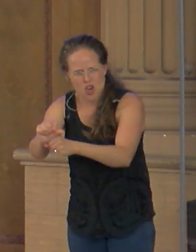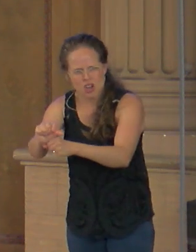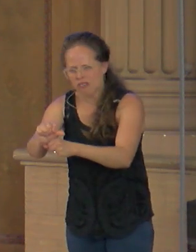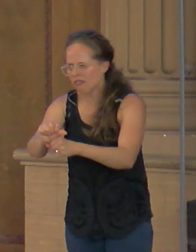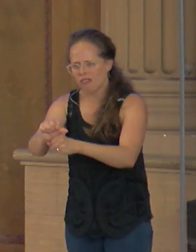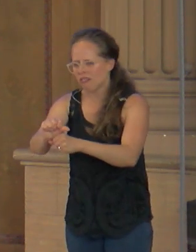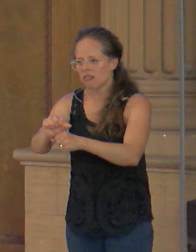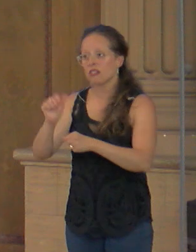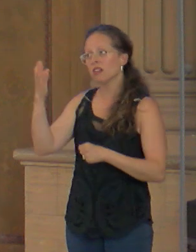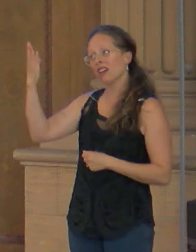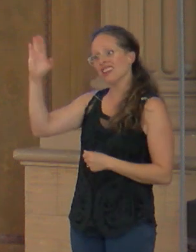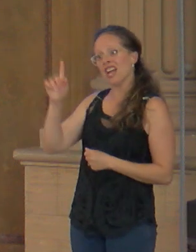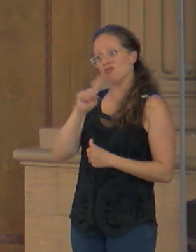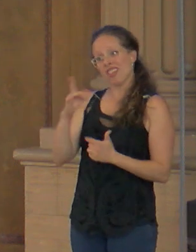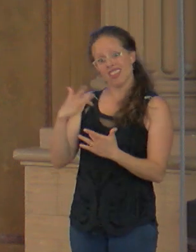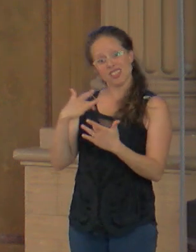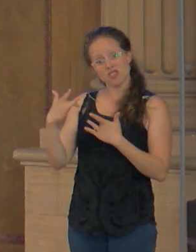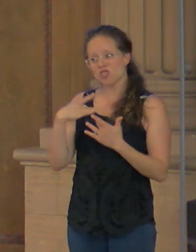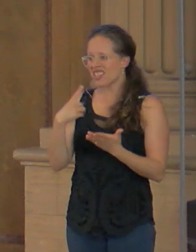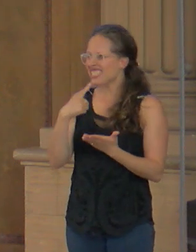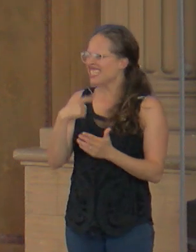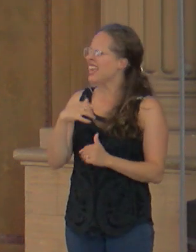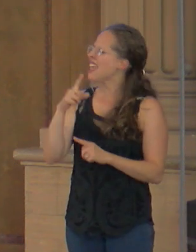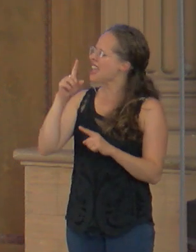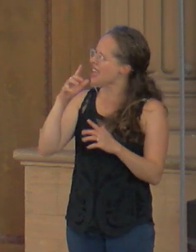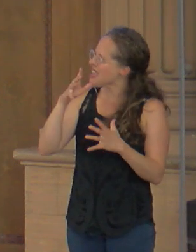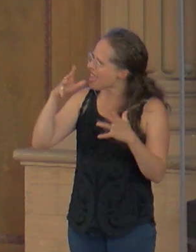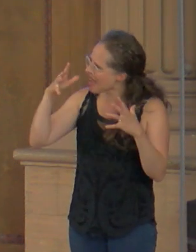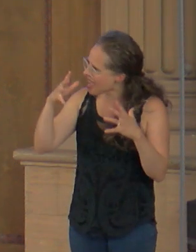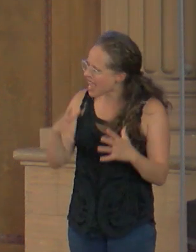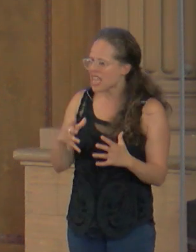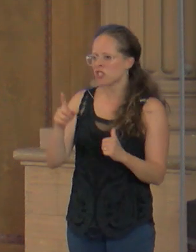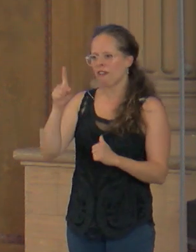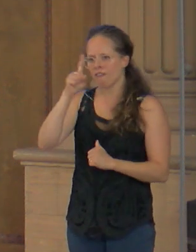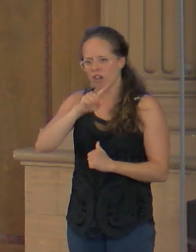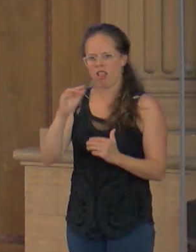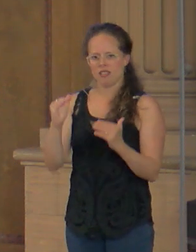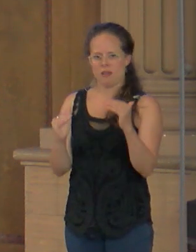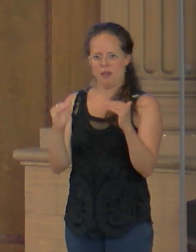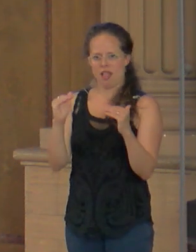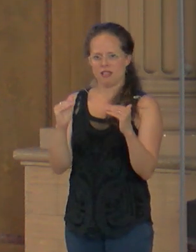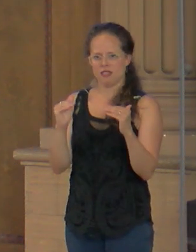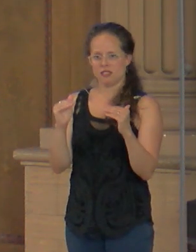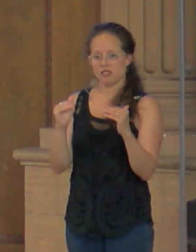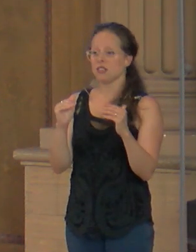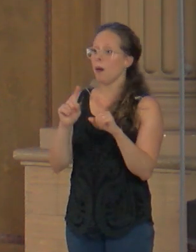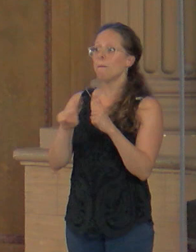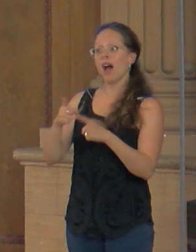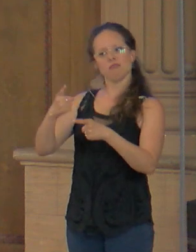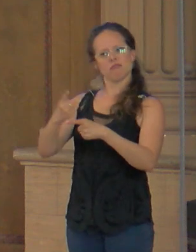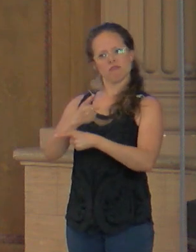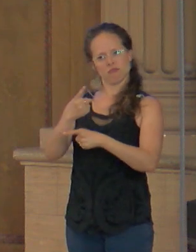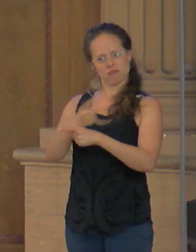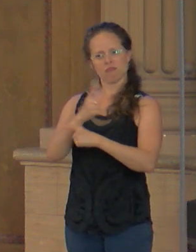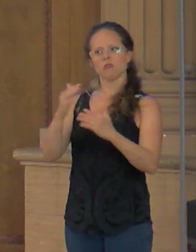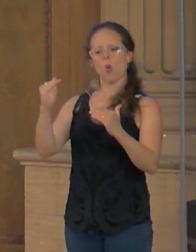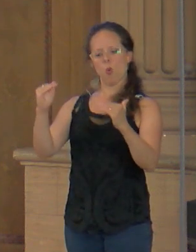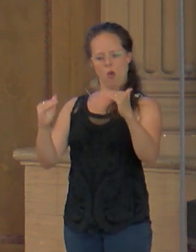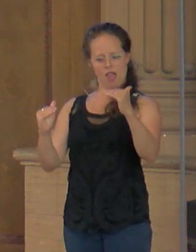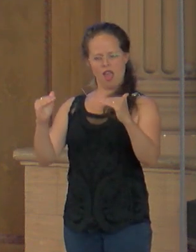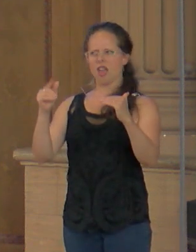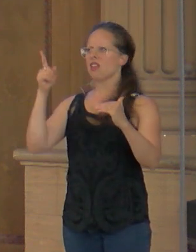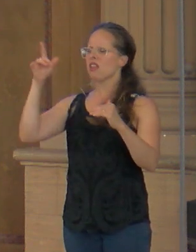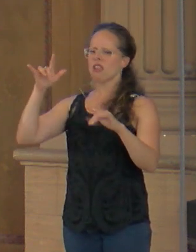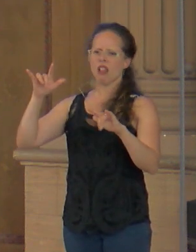practice. He hates a false balance, and he delights in a just weight. God loves true and accurate